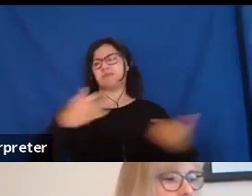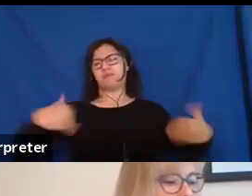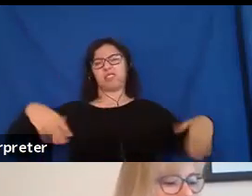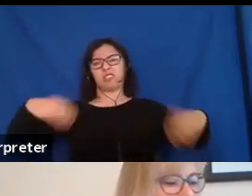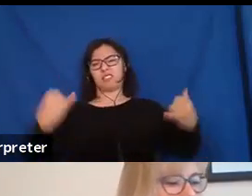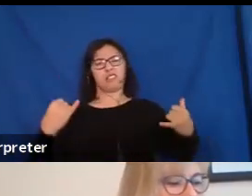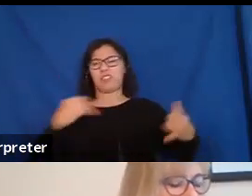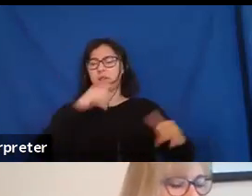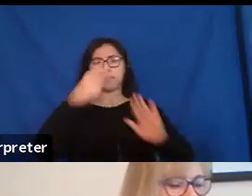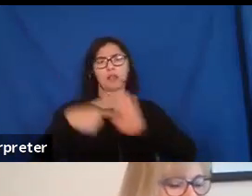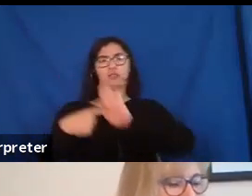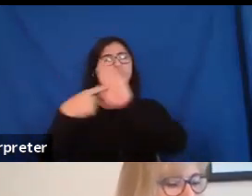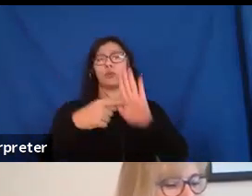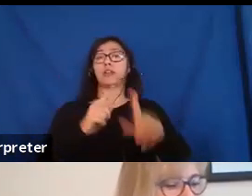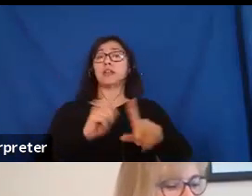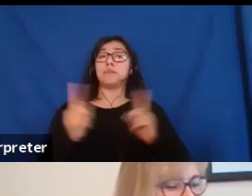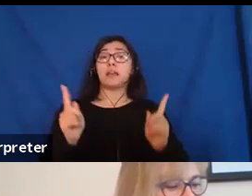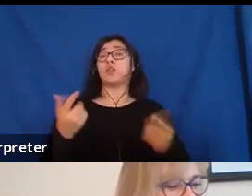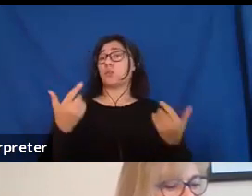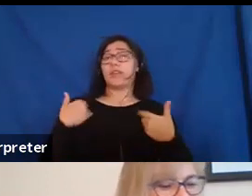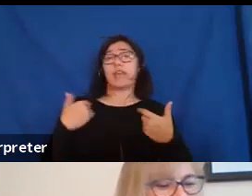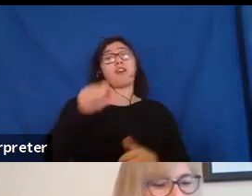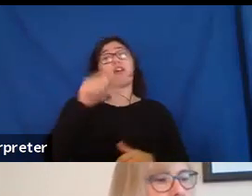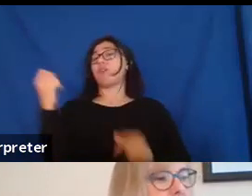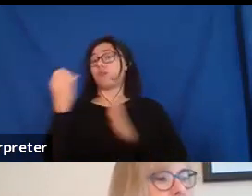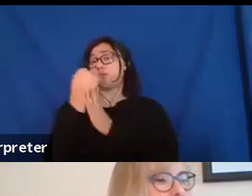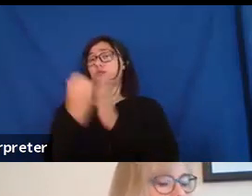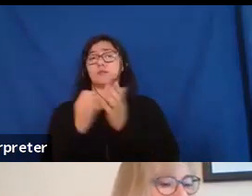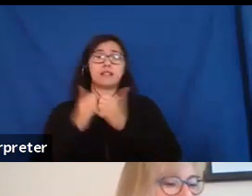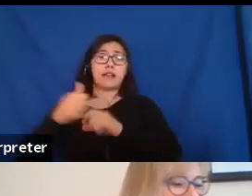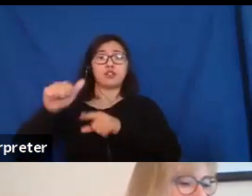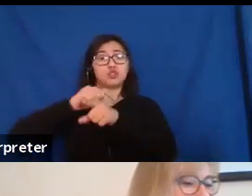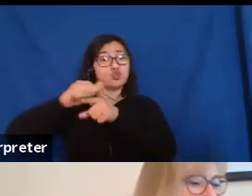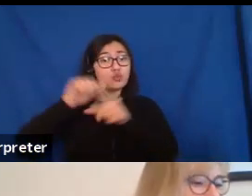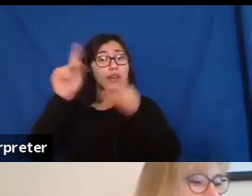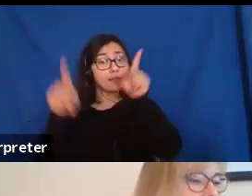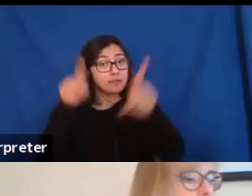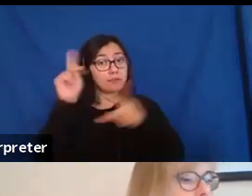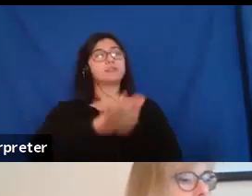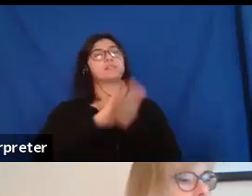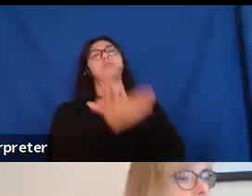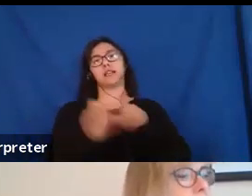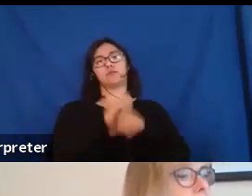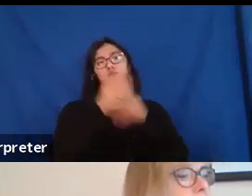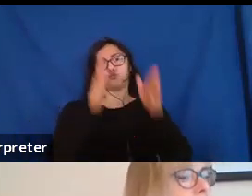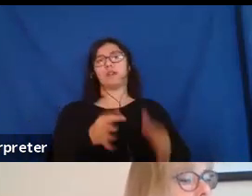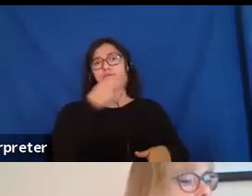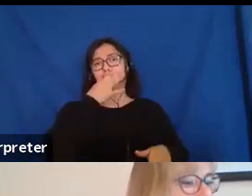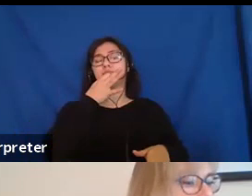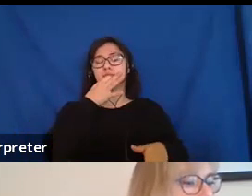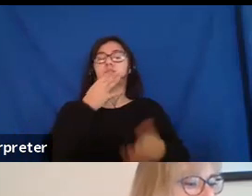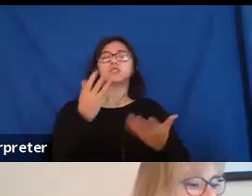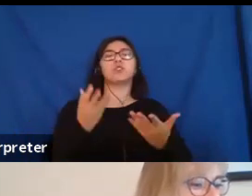syllabus about how we train people to become trainers. So I'm going to give you little pieces of it and talk to you about how you can use this when you're training